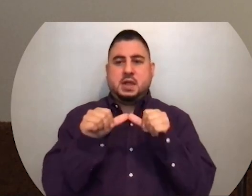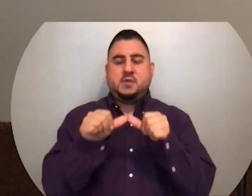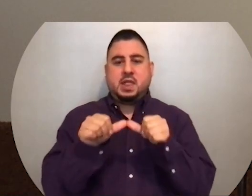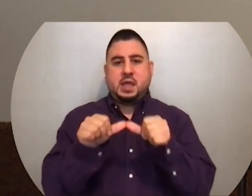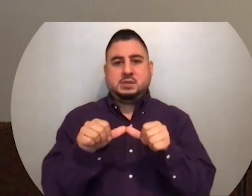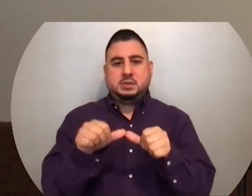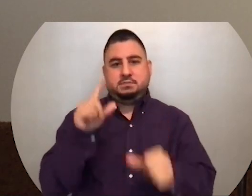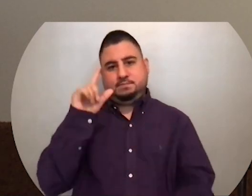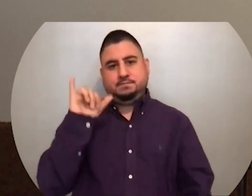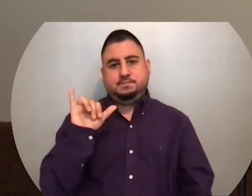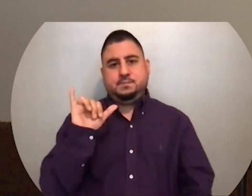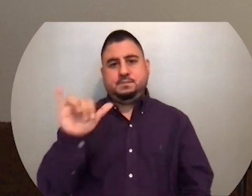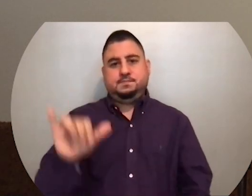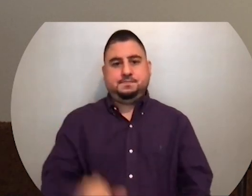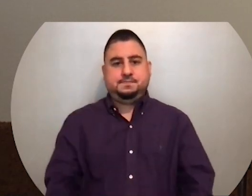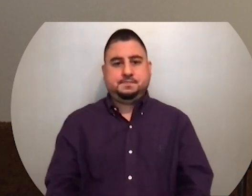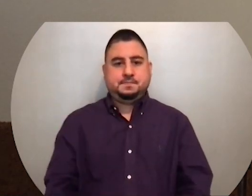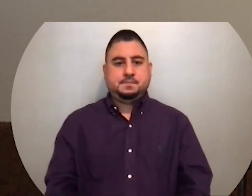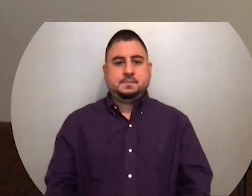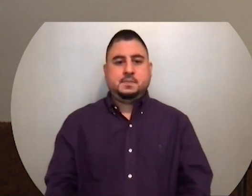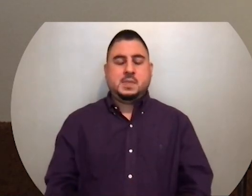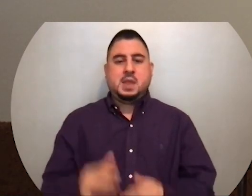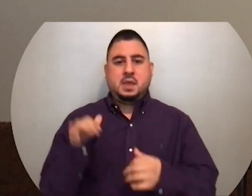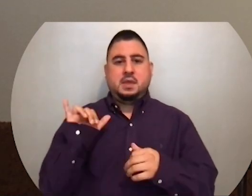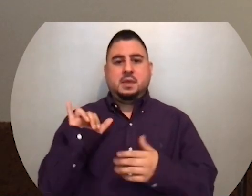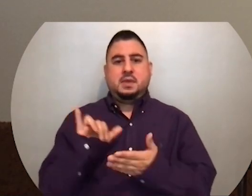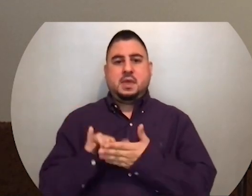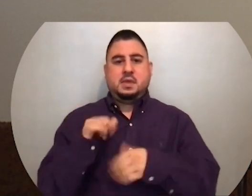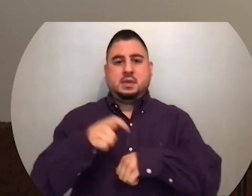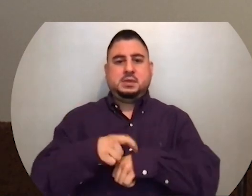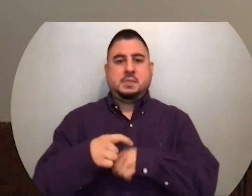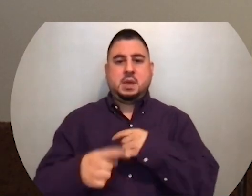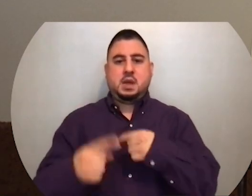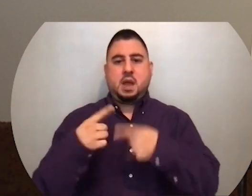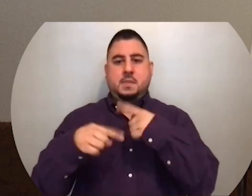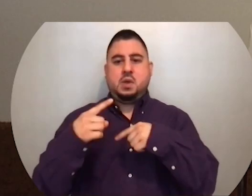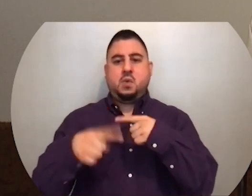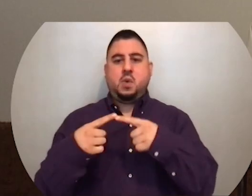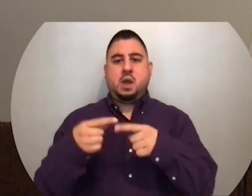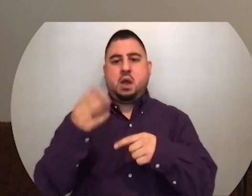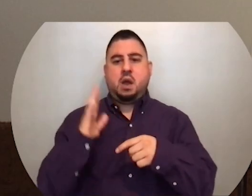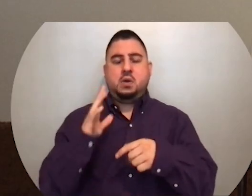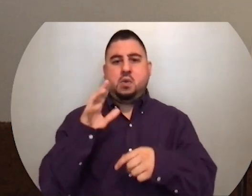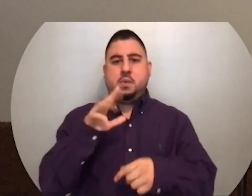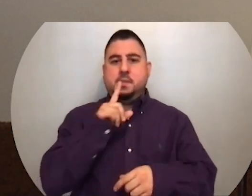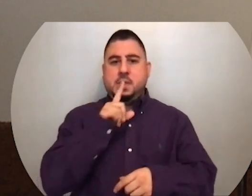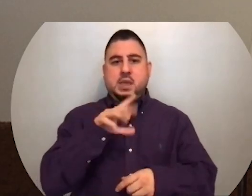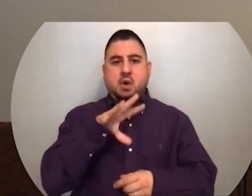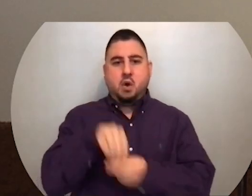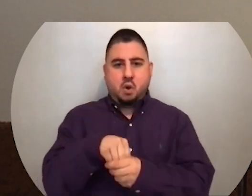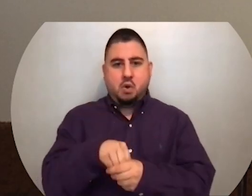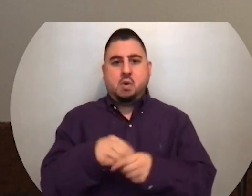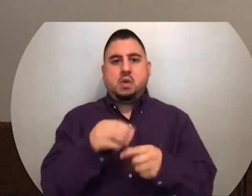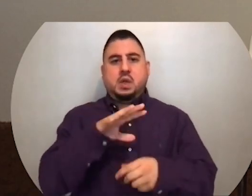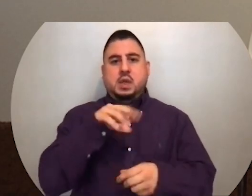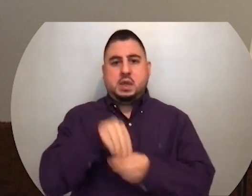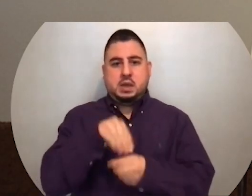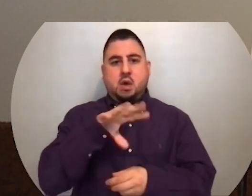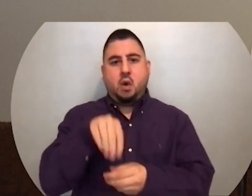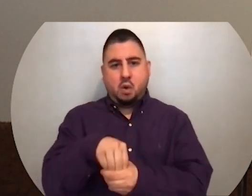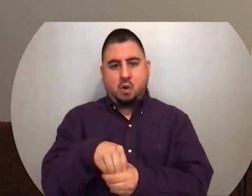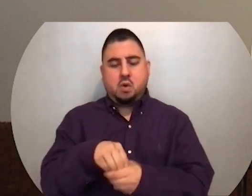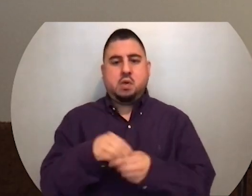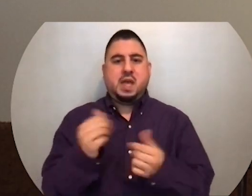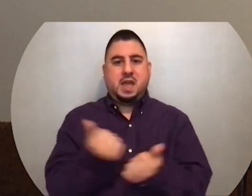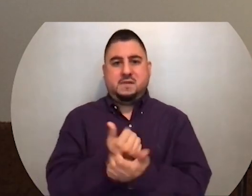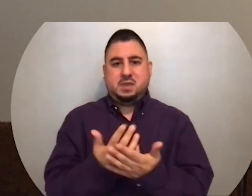dominion. It is the time coming when God will be all in all, everything for everyone